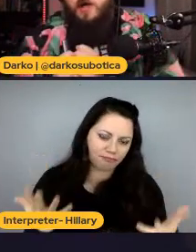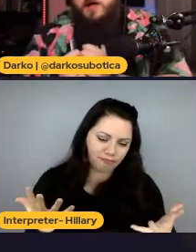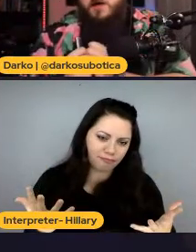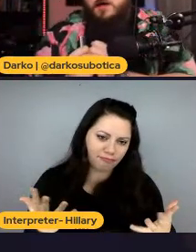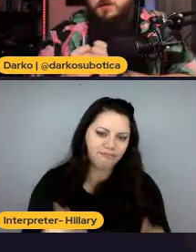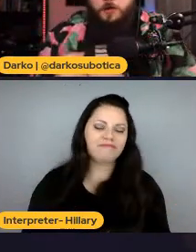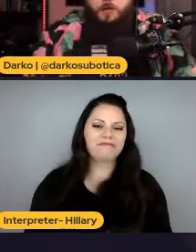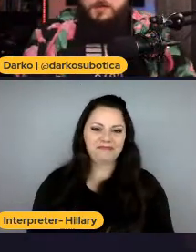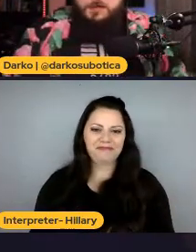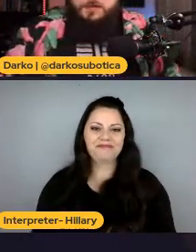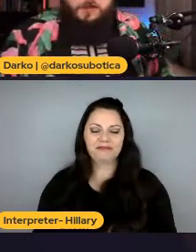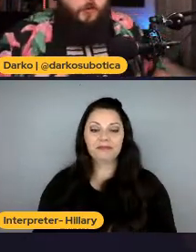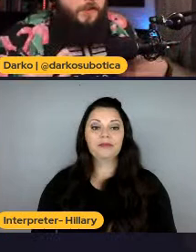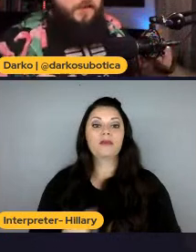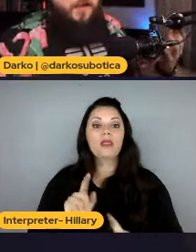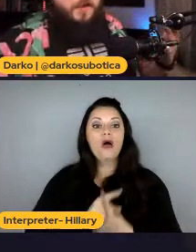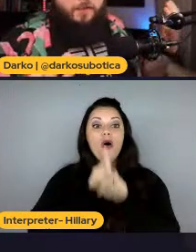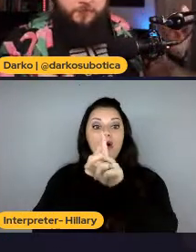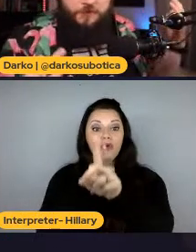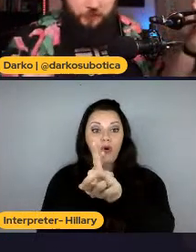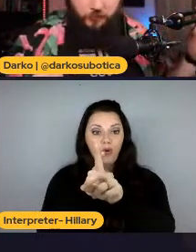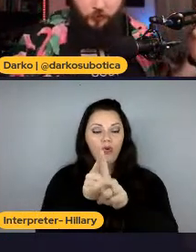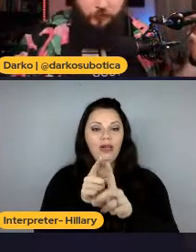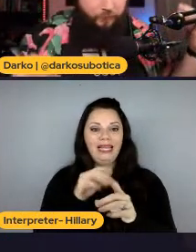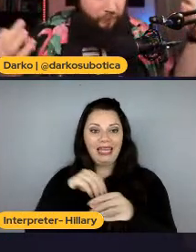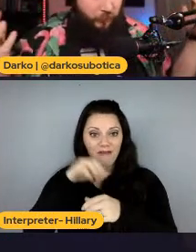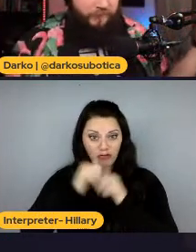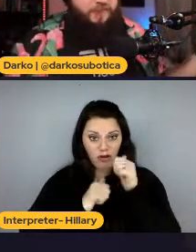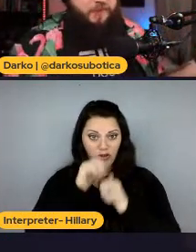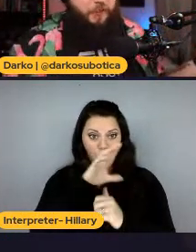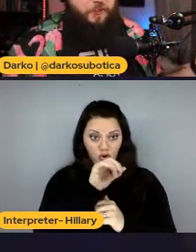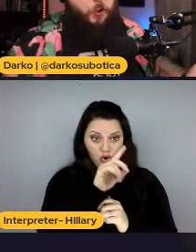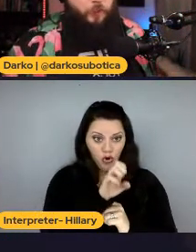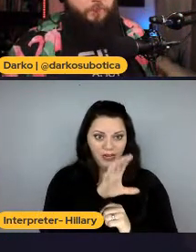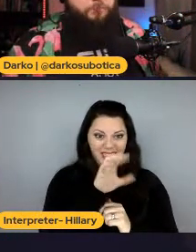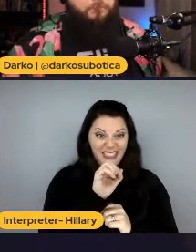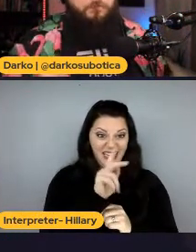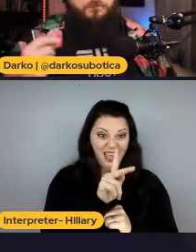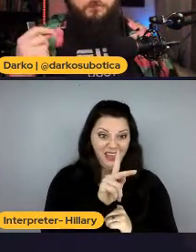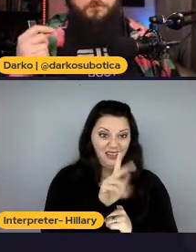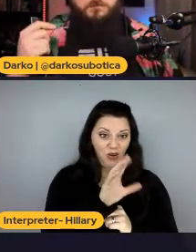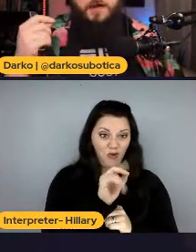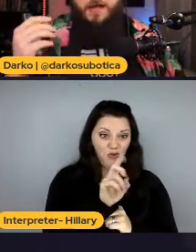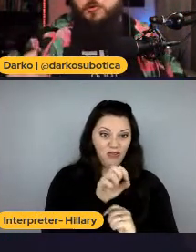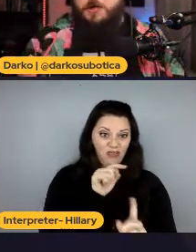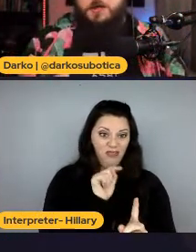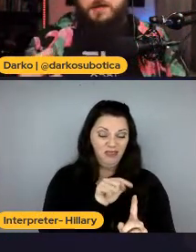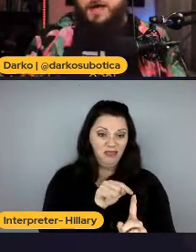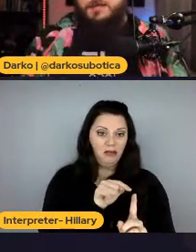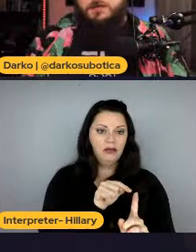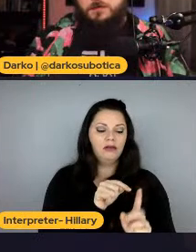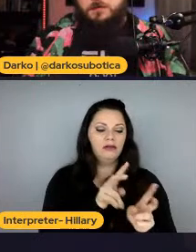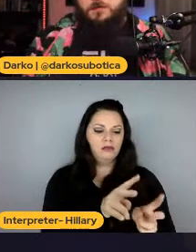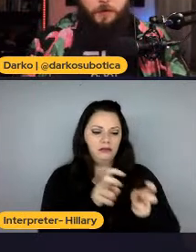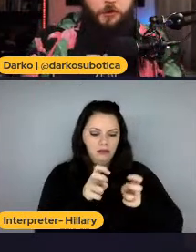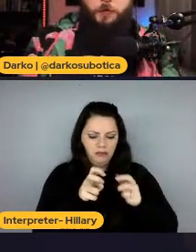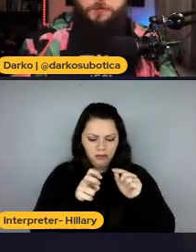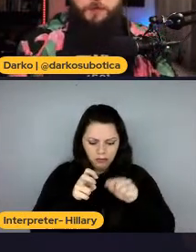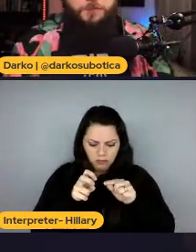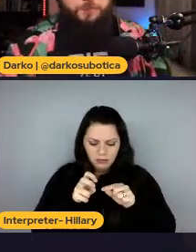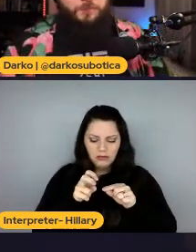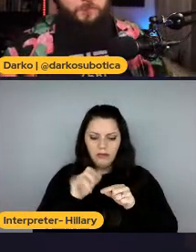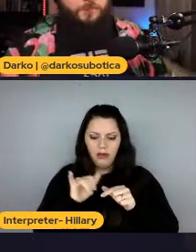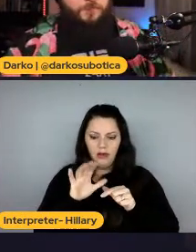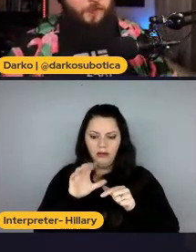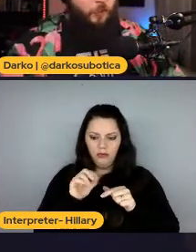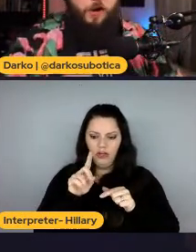So the goal is that we take infrastructure code, your CDK code, and treat it as, well, a code,